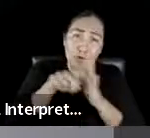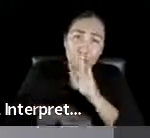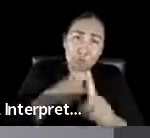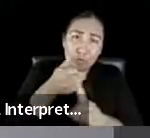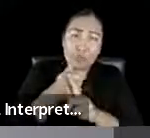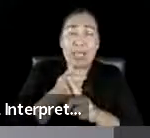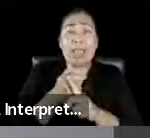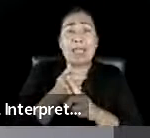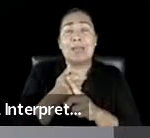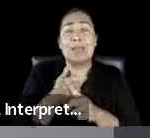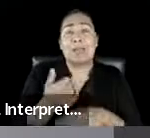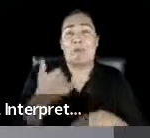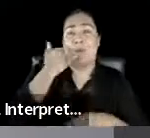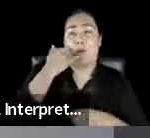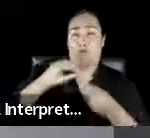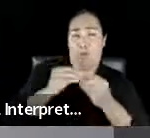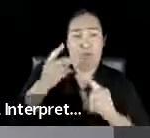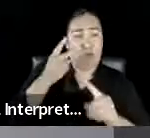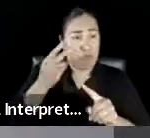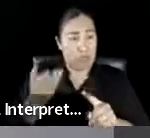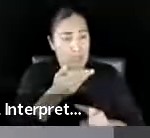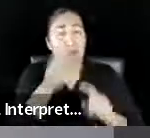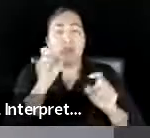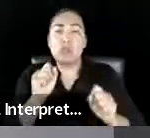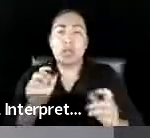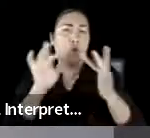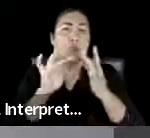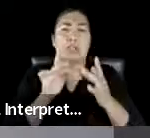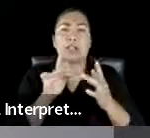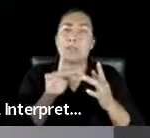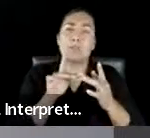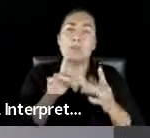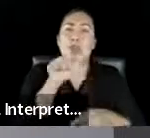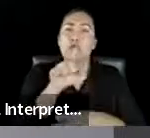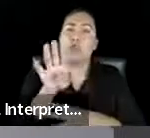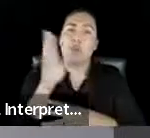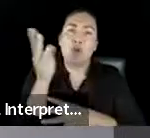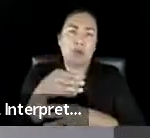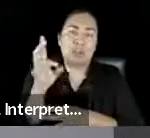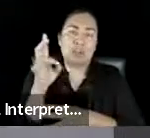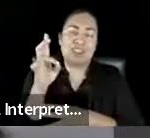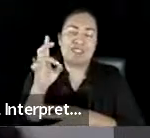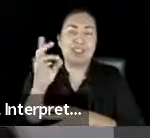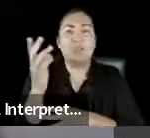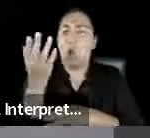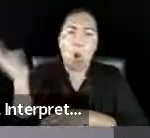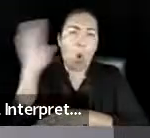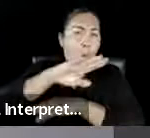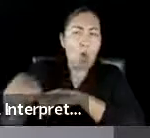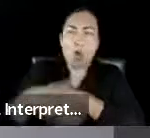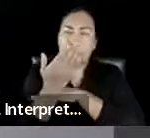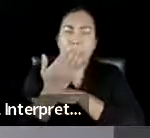Prevention Lifeline that you see on the screen. You can reach them 24/7 by calling